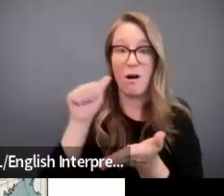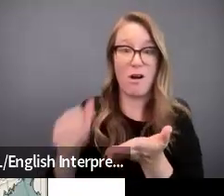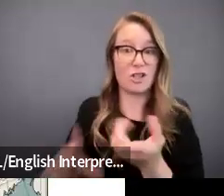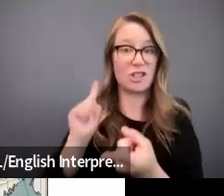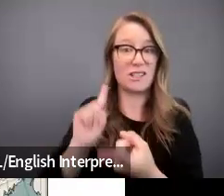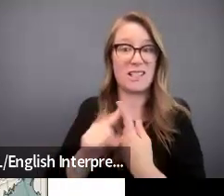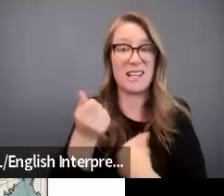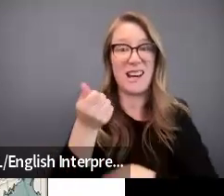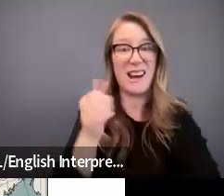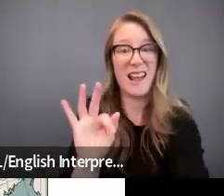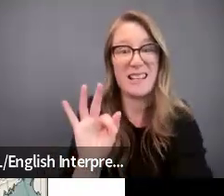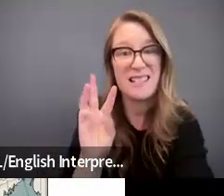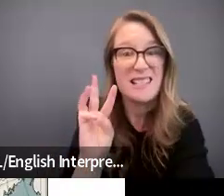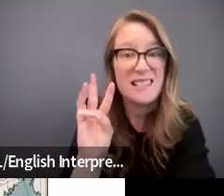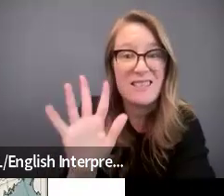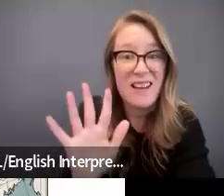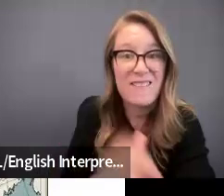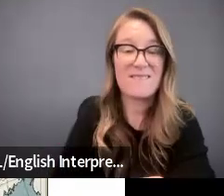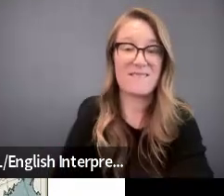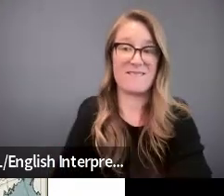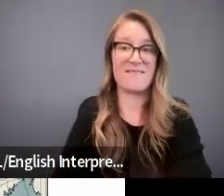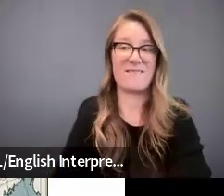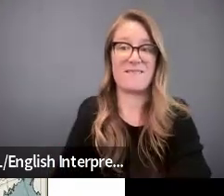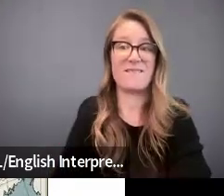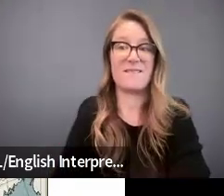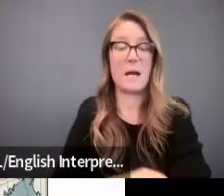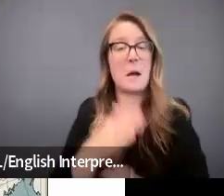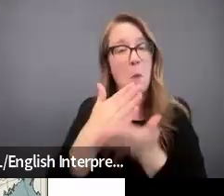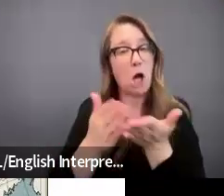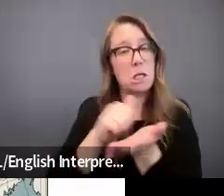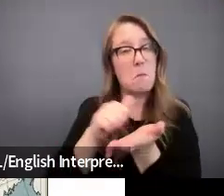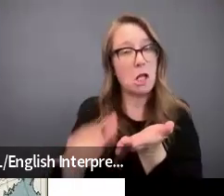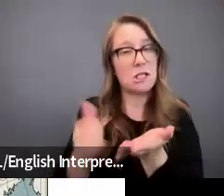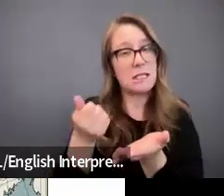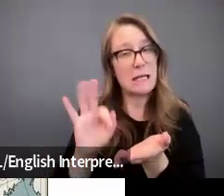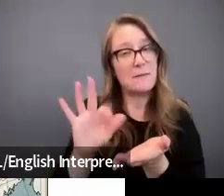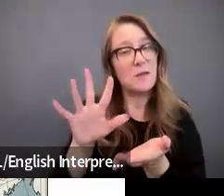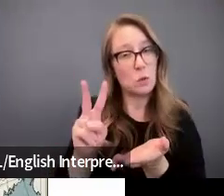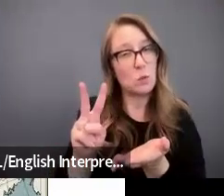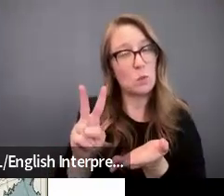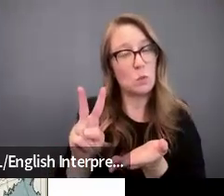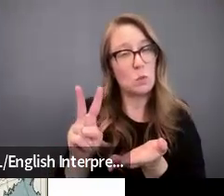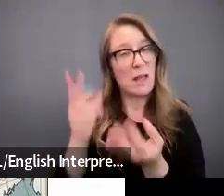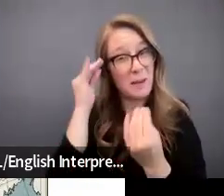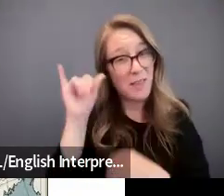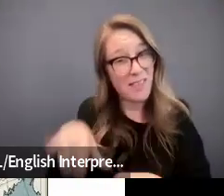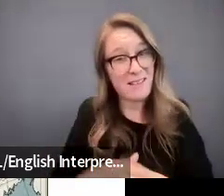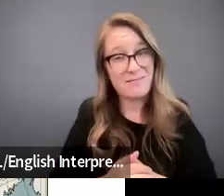until 1965. It's partially abolished in 1952. Think about